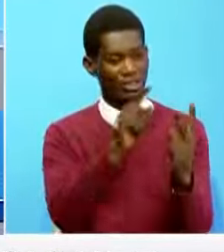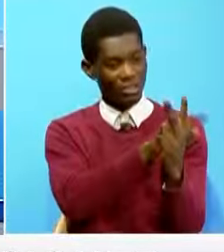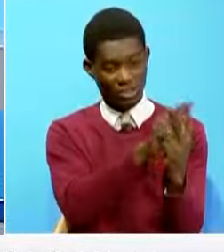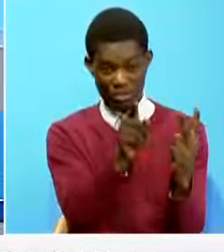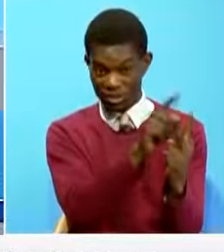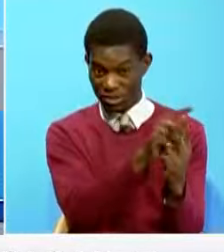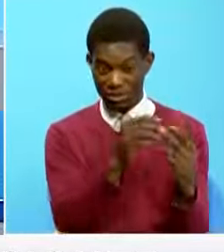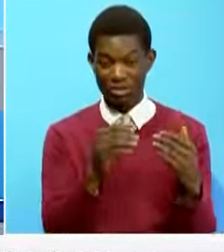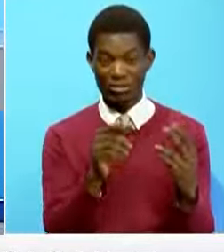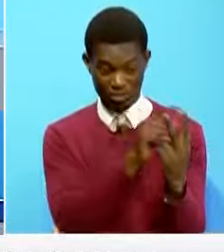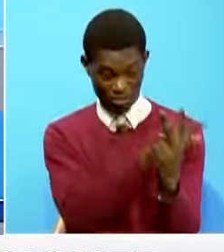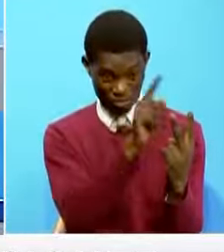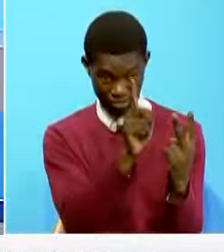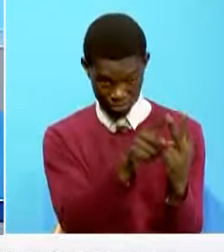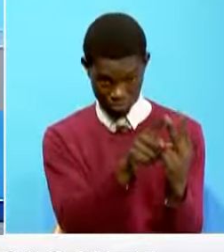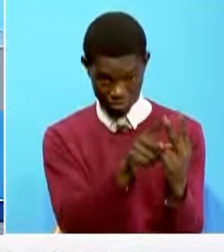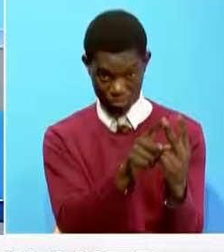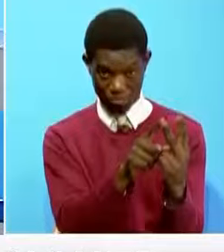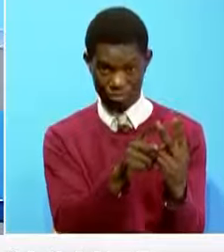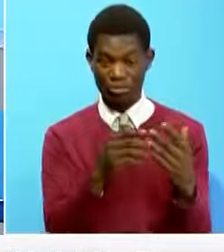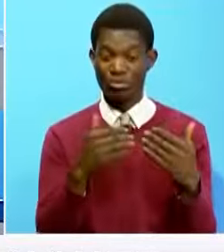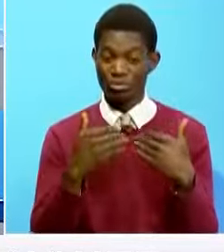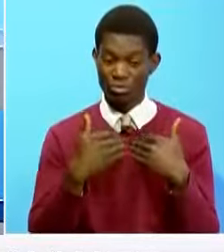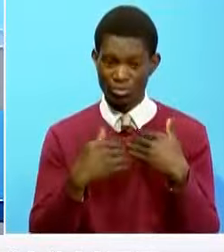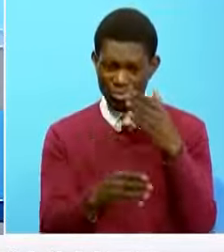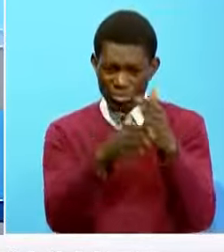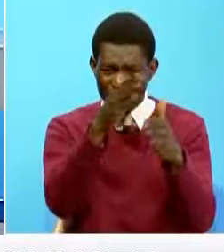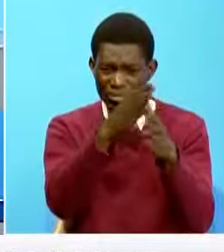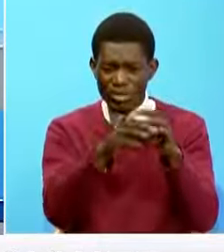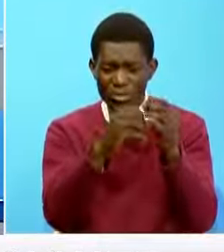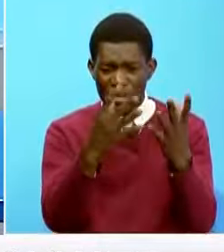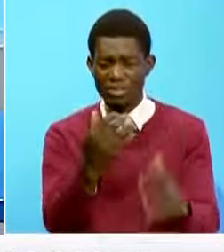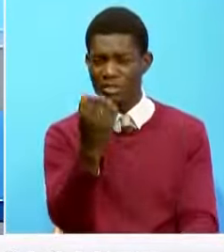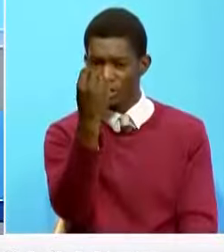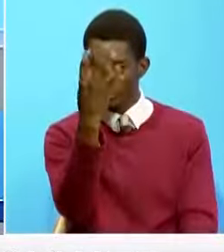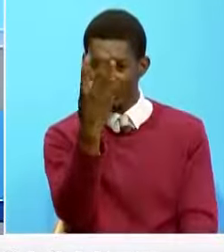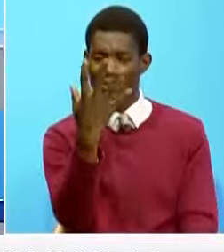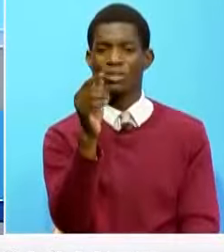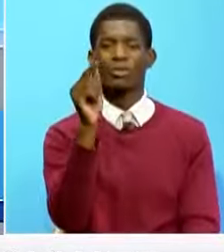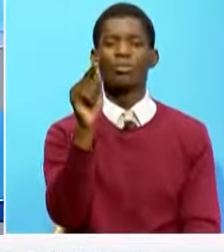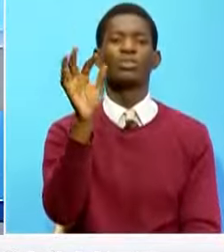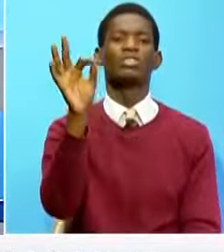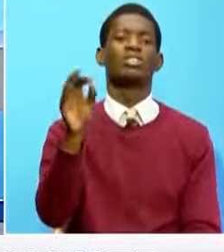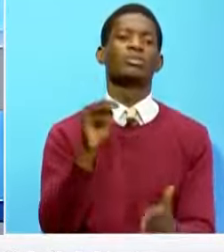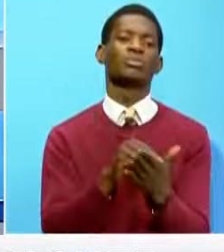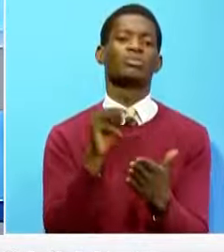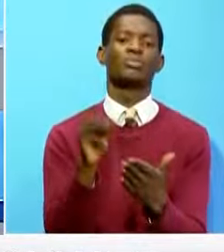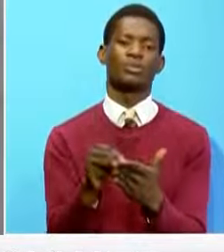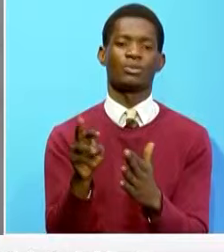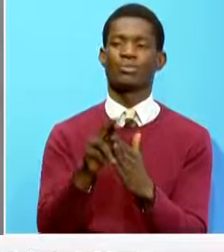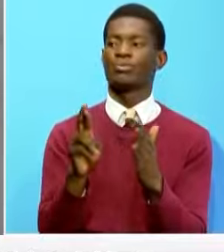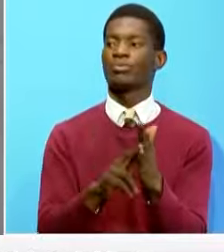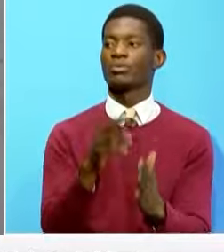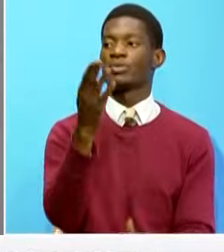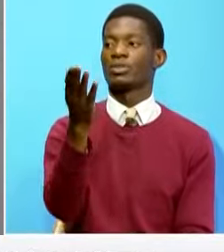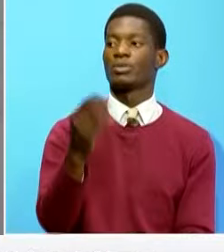Lunte and Luwingu districts, have been built at a cost of 15.9 million kwacha, Nkweto Ngoshe reports.